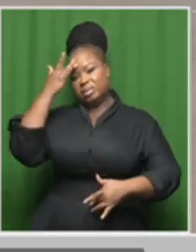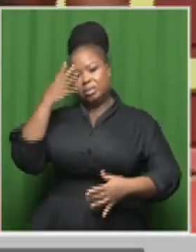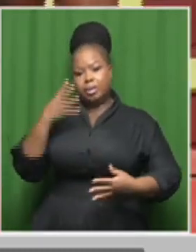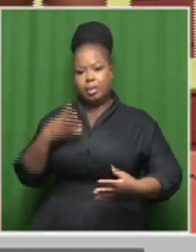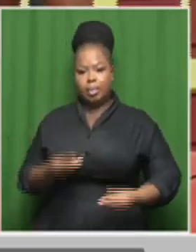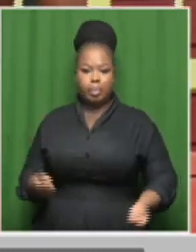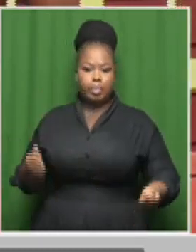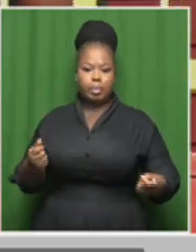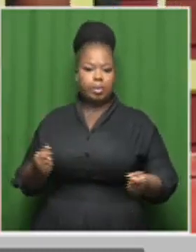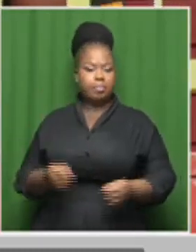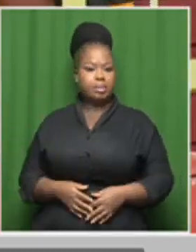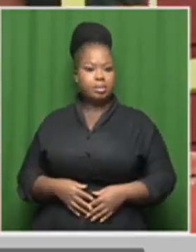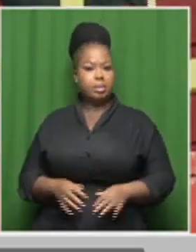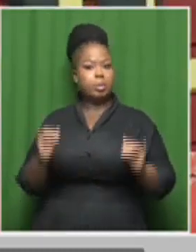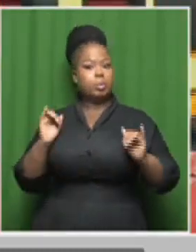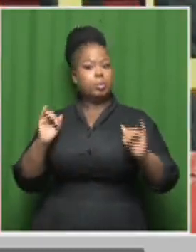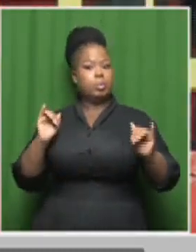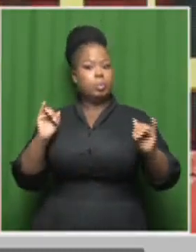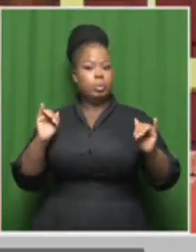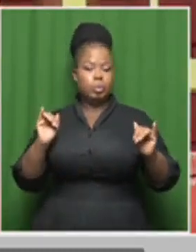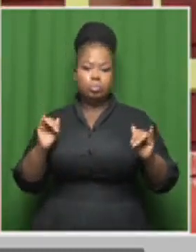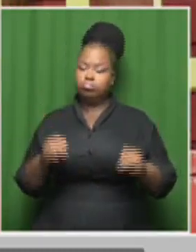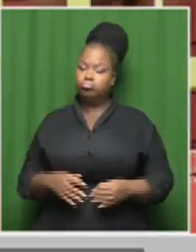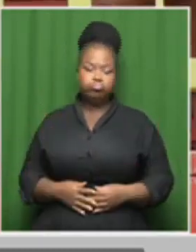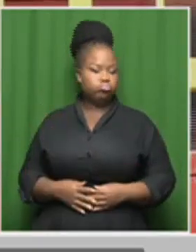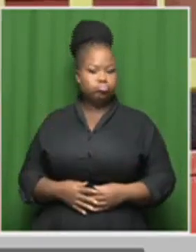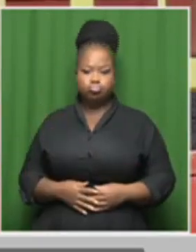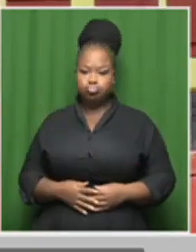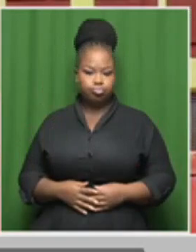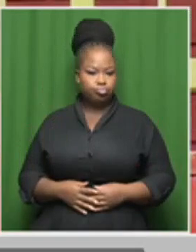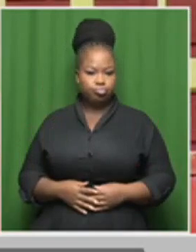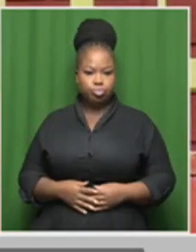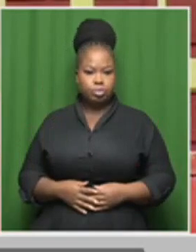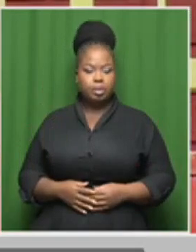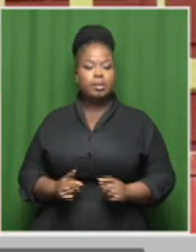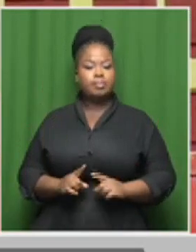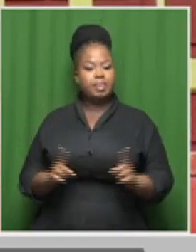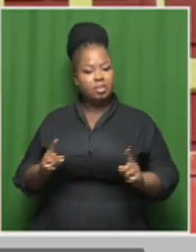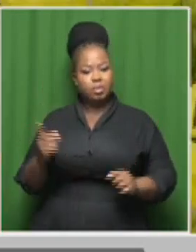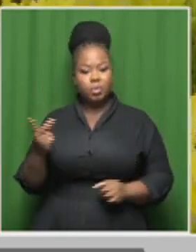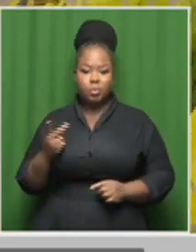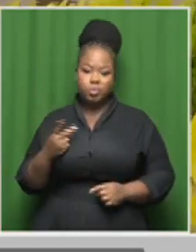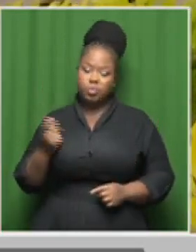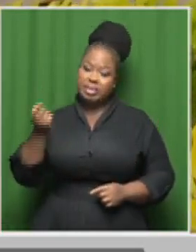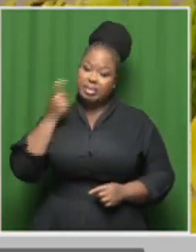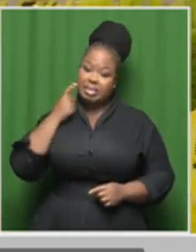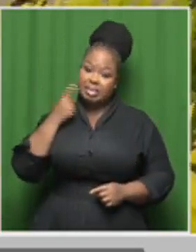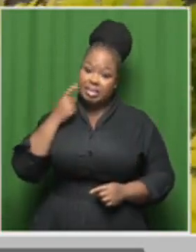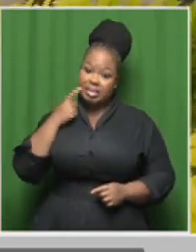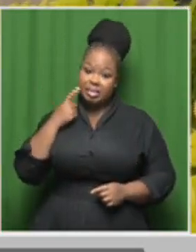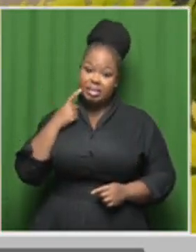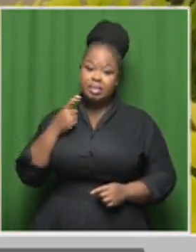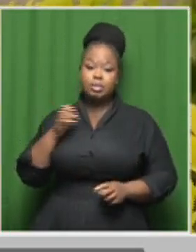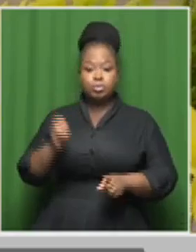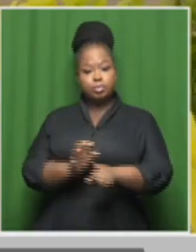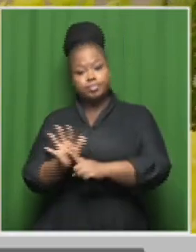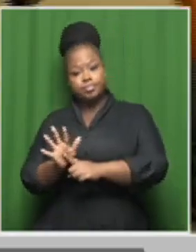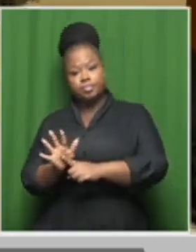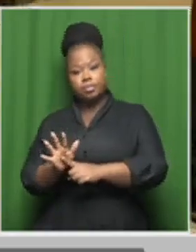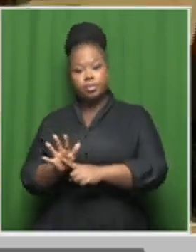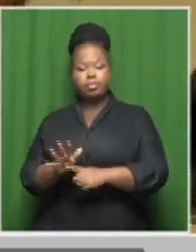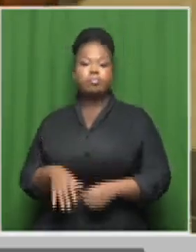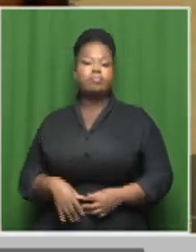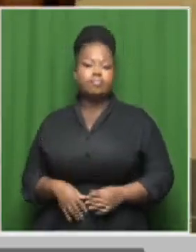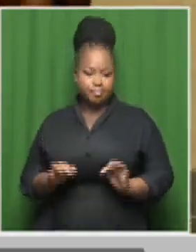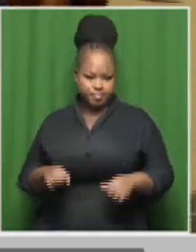pose a serious public health threat. The transmission is quite easy as it's highly